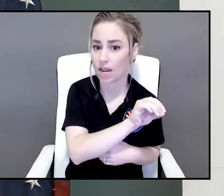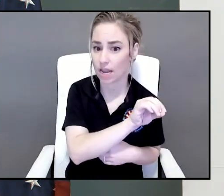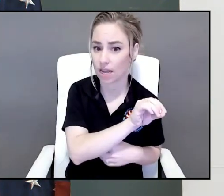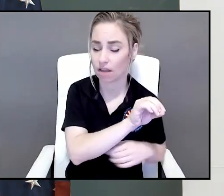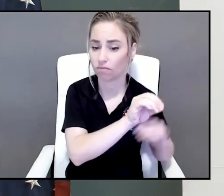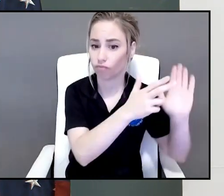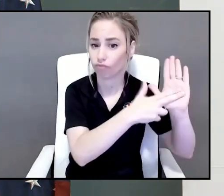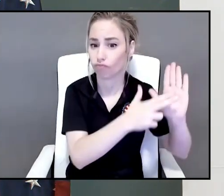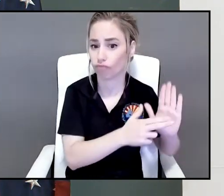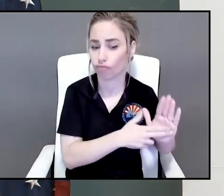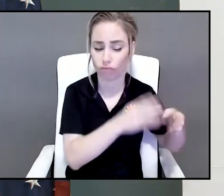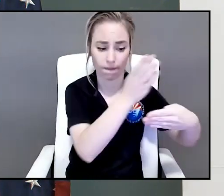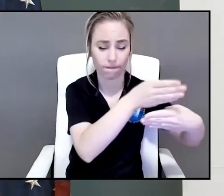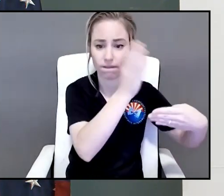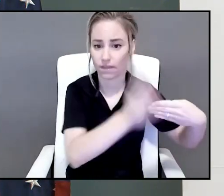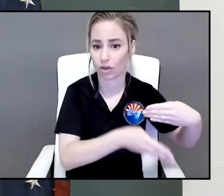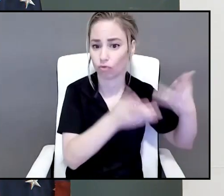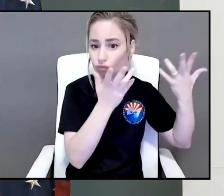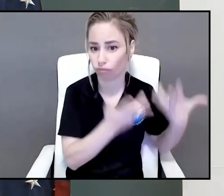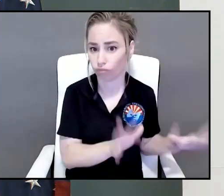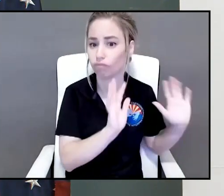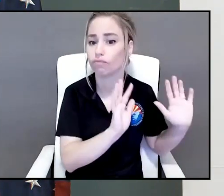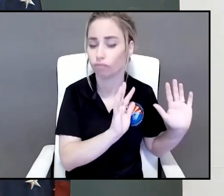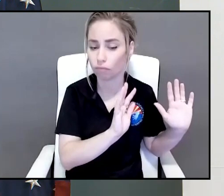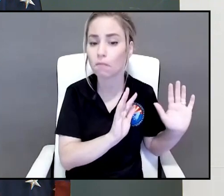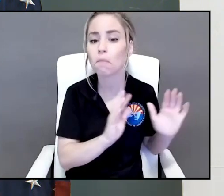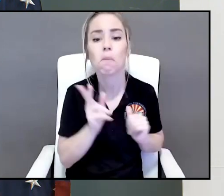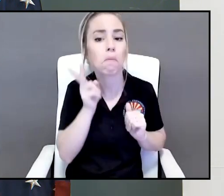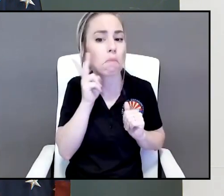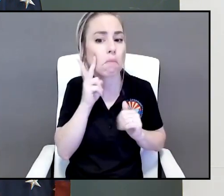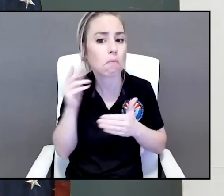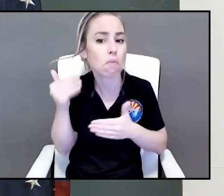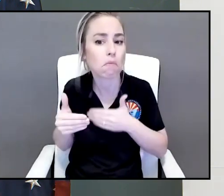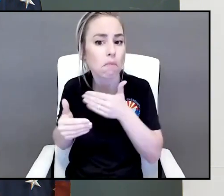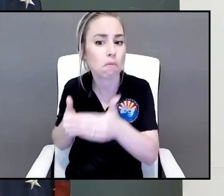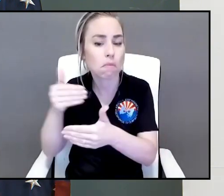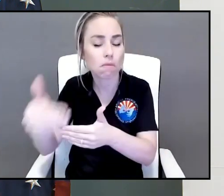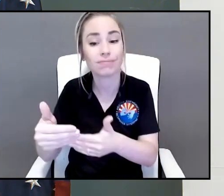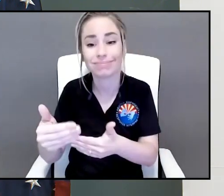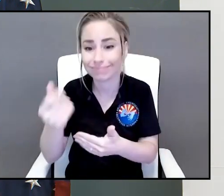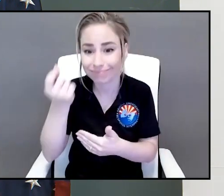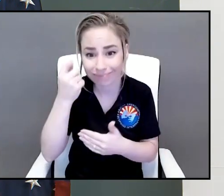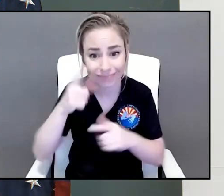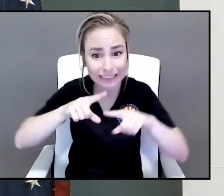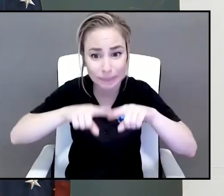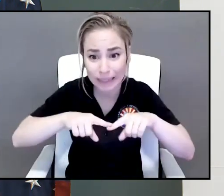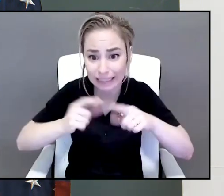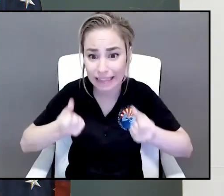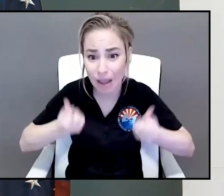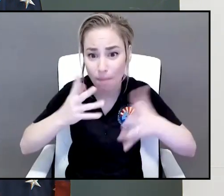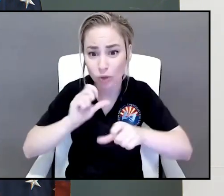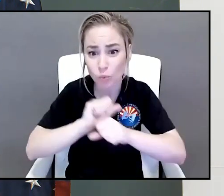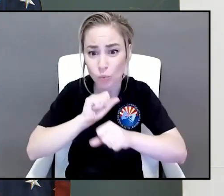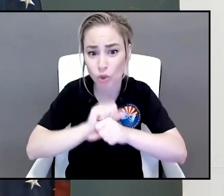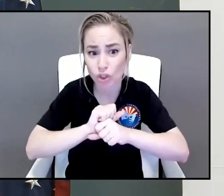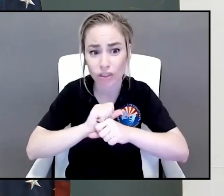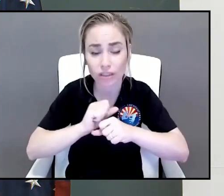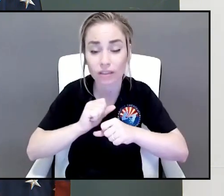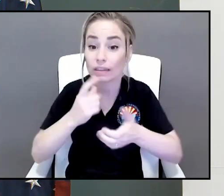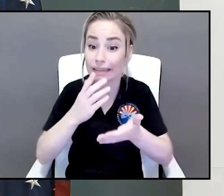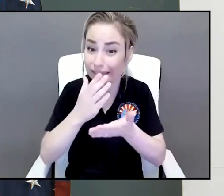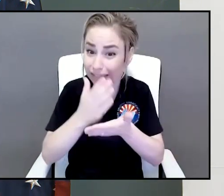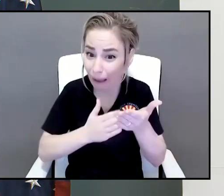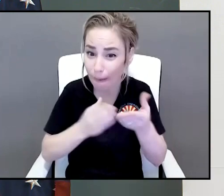off. We'll see how that goes. It just depends on the amount of work that we have. Some properties